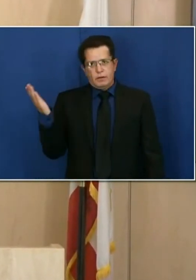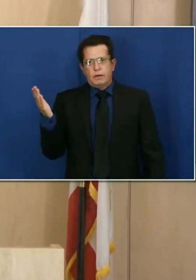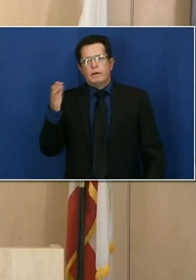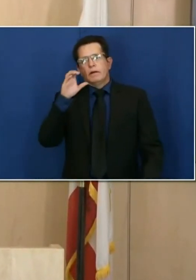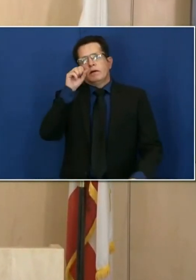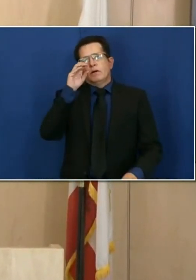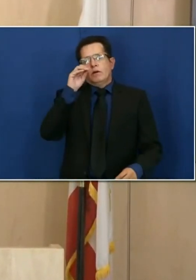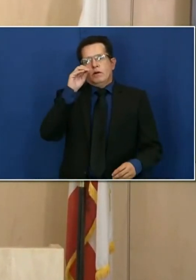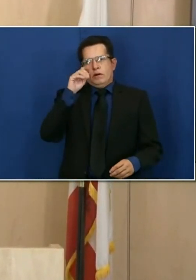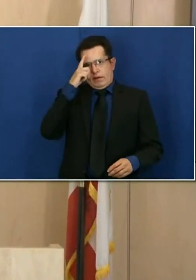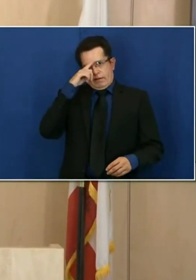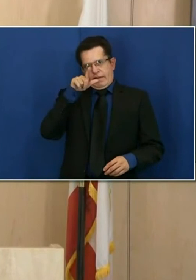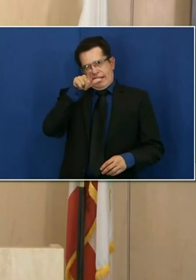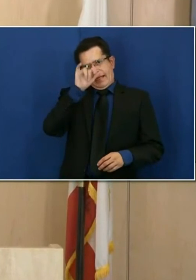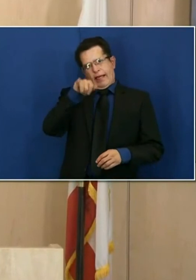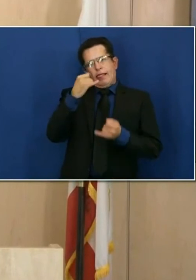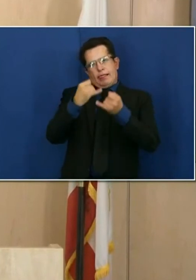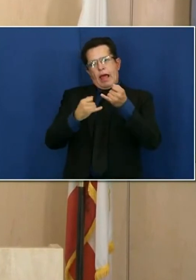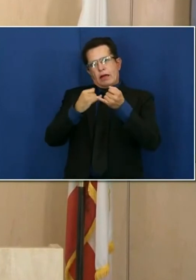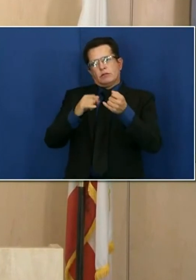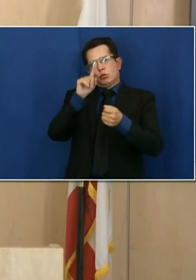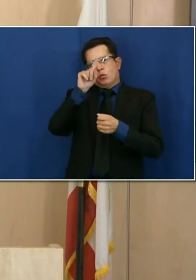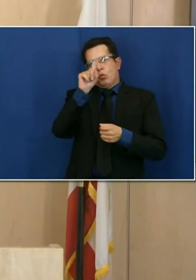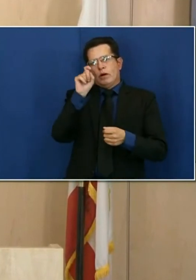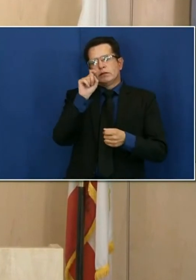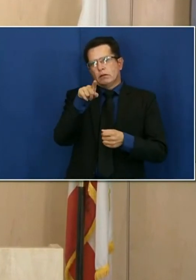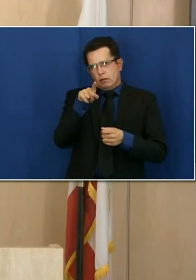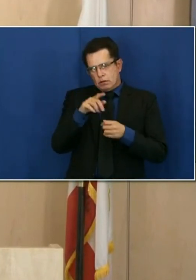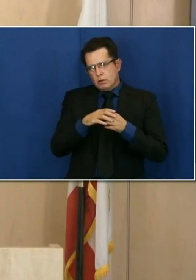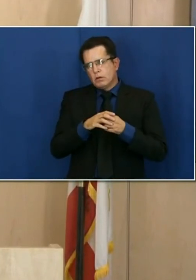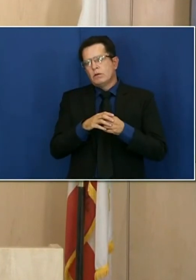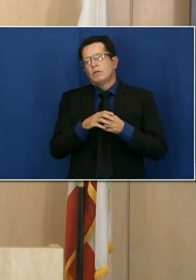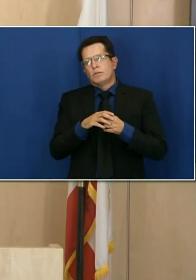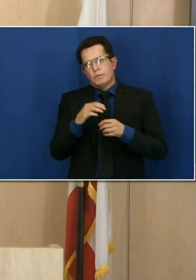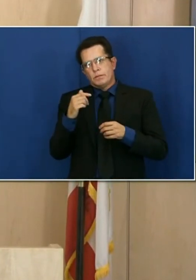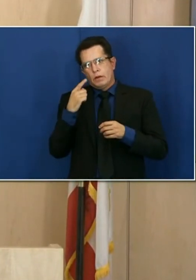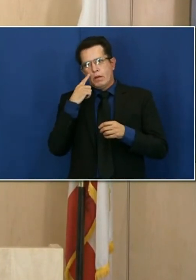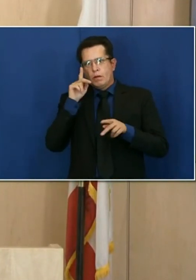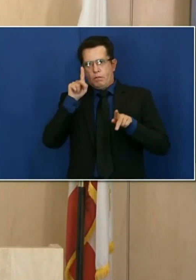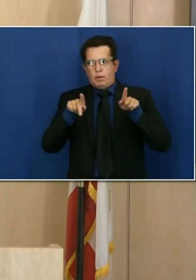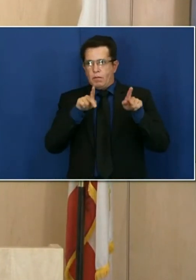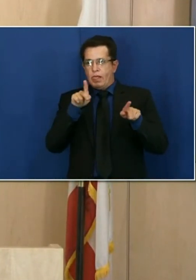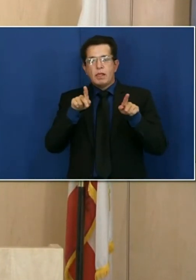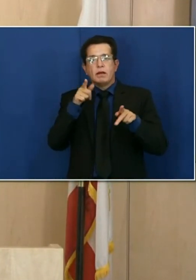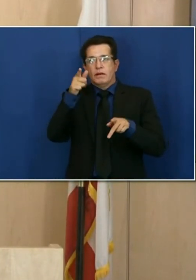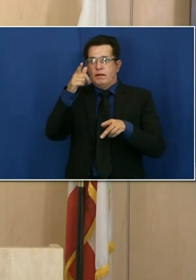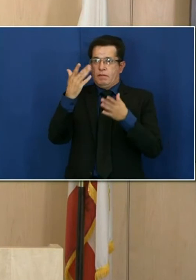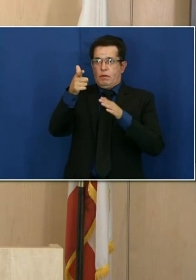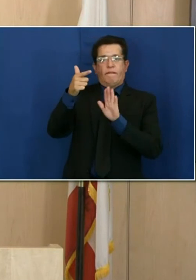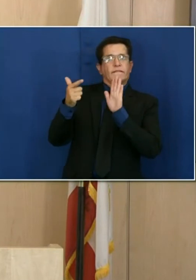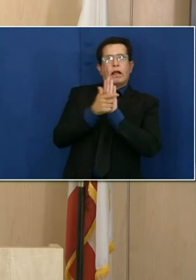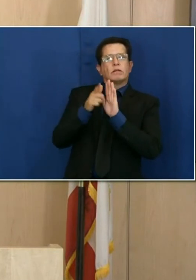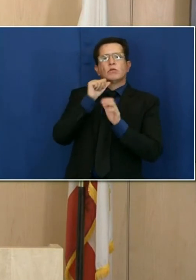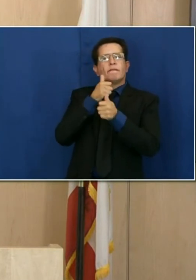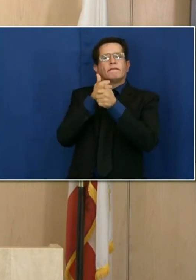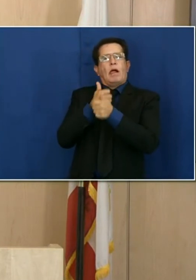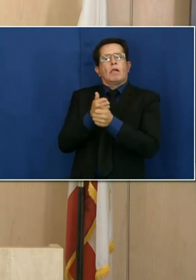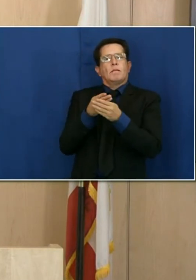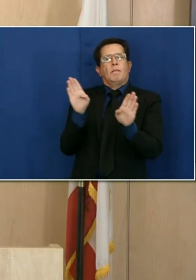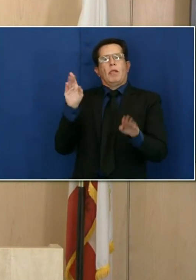As a follow-up to that last question, because of the public interest in regards to people that may be in violation of the public health